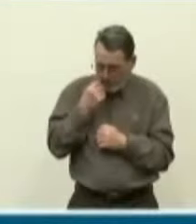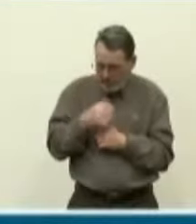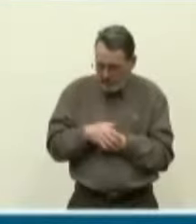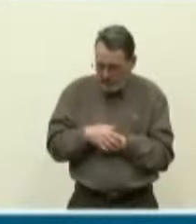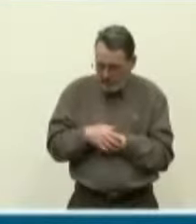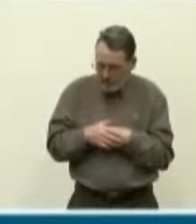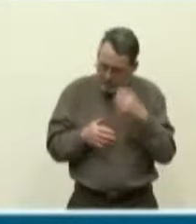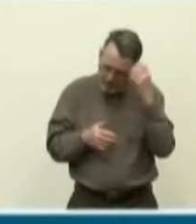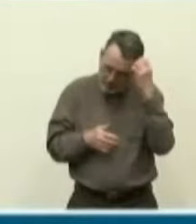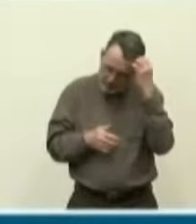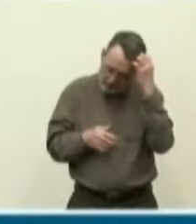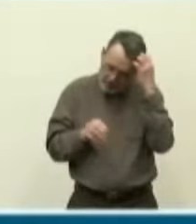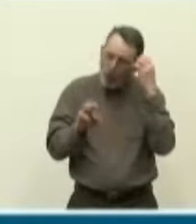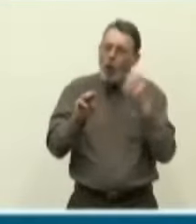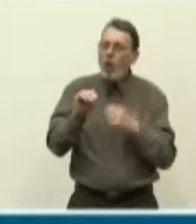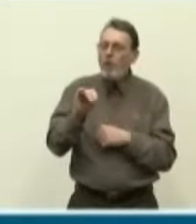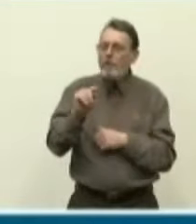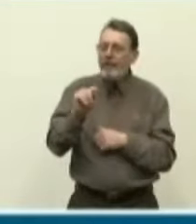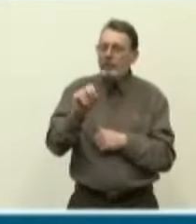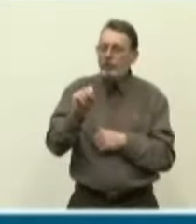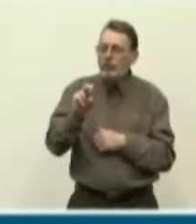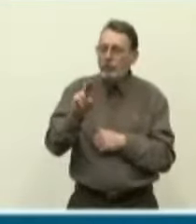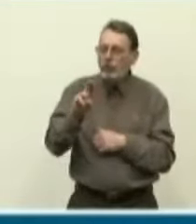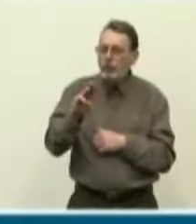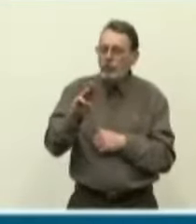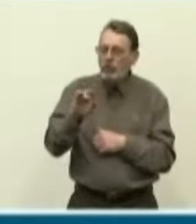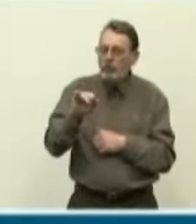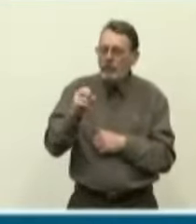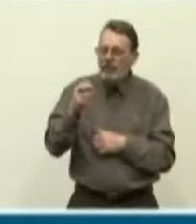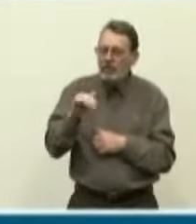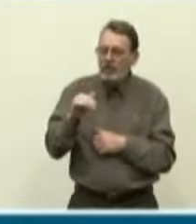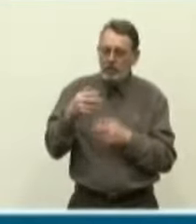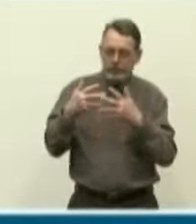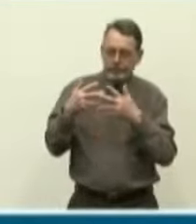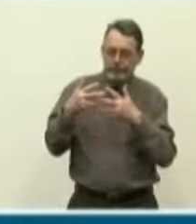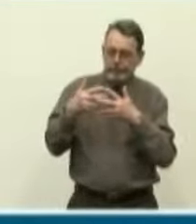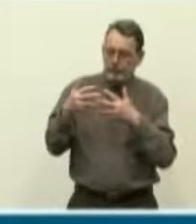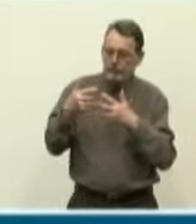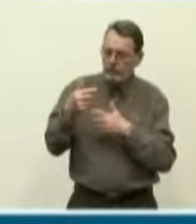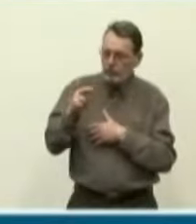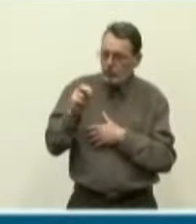So it's a Mitsubishi. It's a gray one. Gray Mitsubishi. It's an Eclipse Cross.